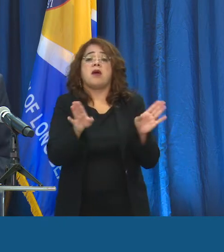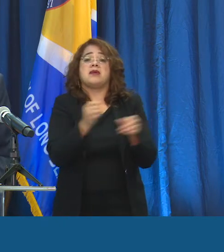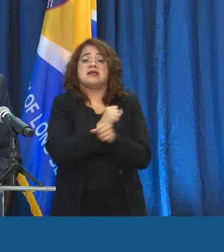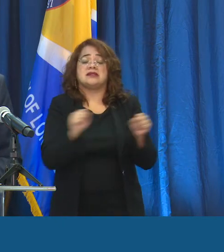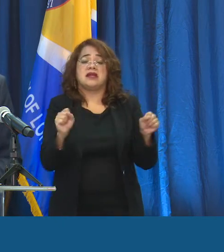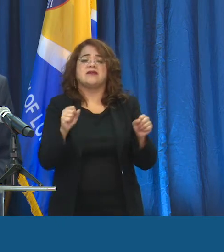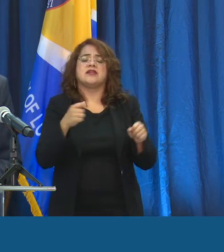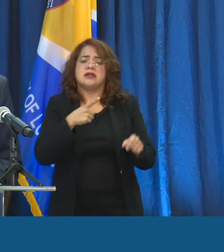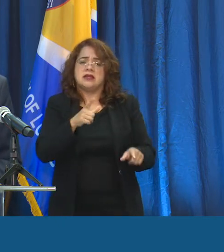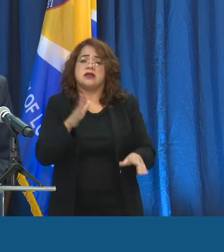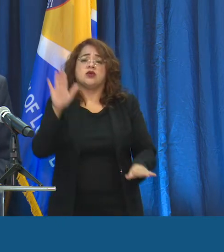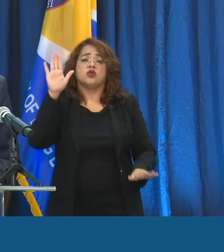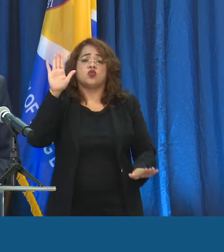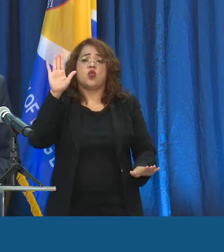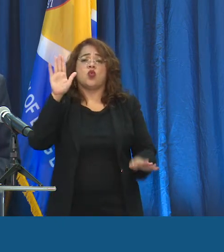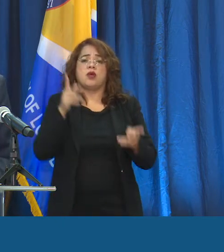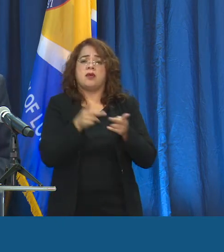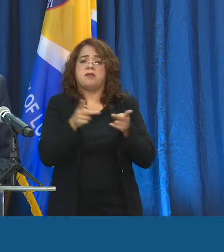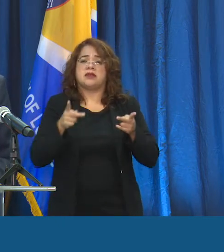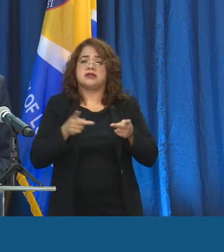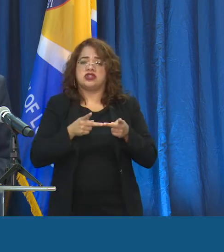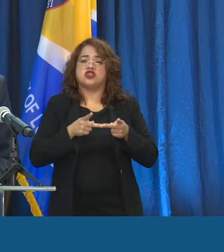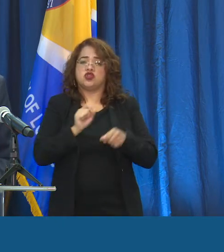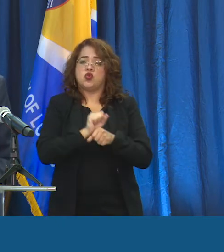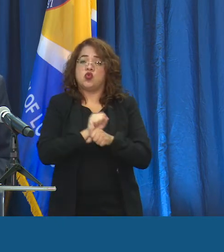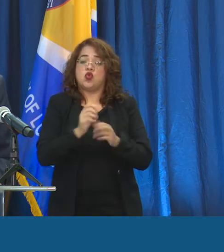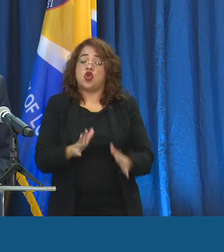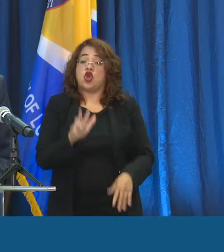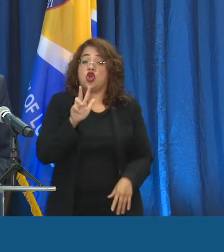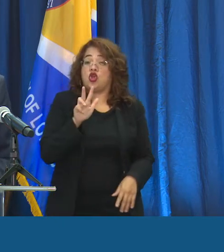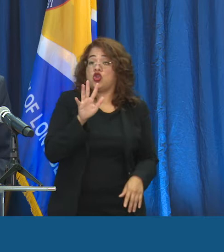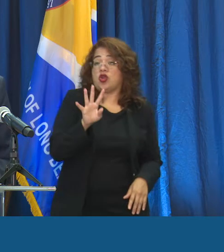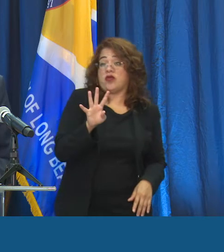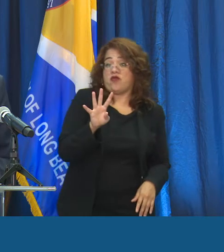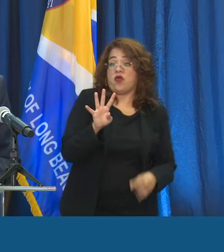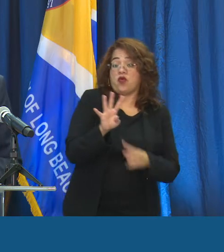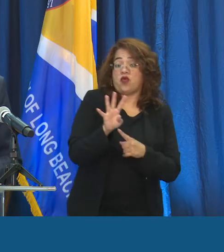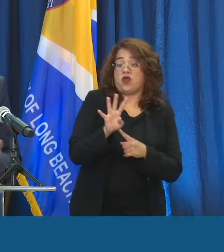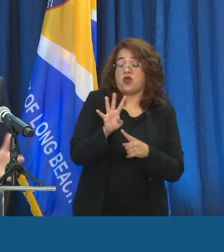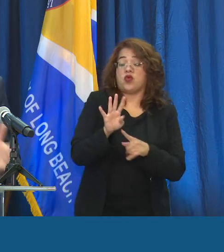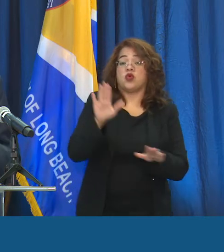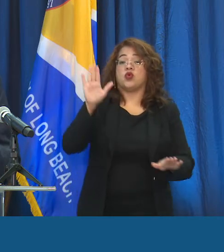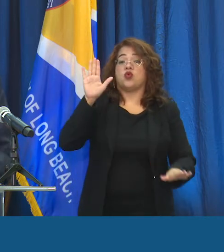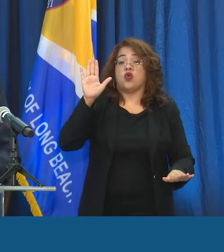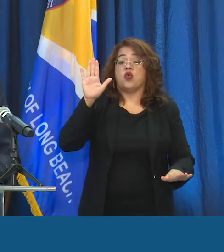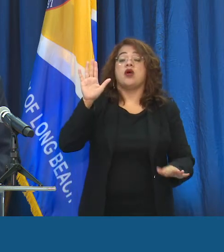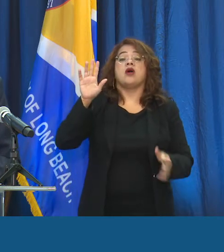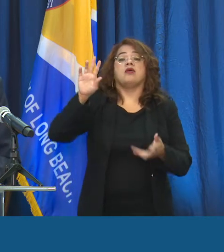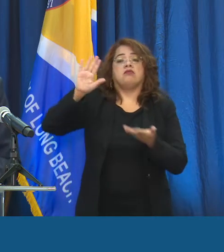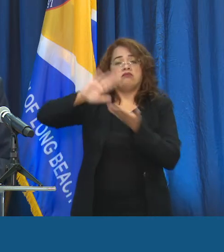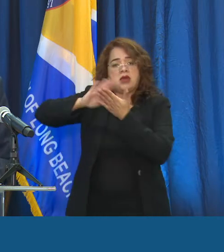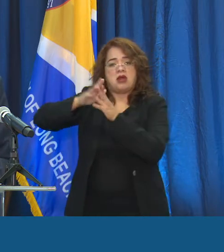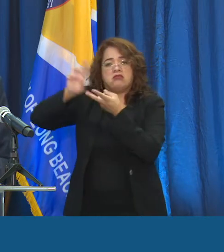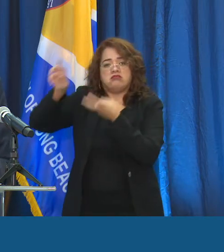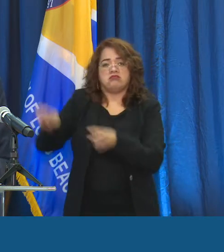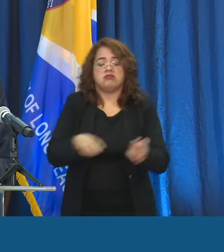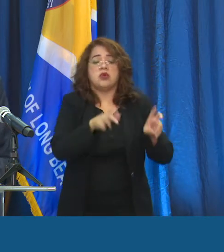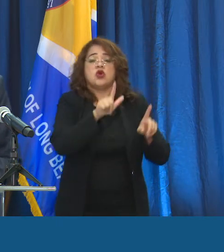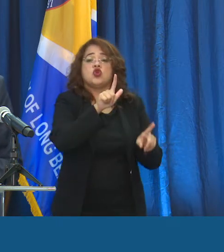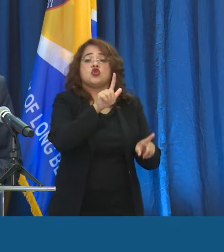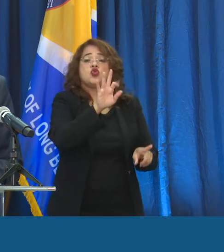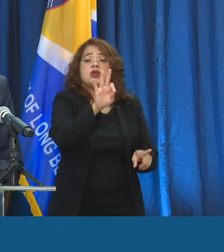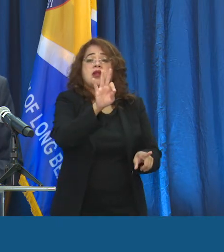sworn positions in our police department. 34 sworn positions will be turned into 29 civilian